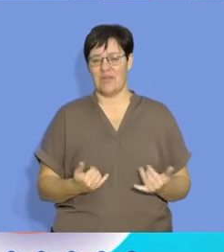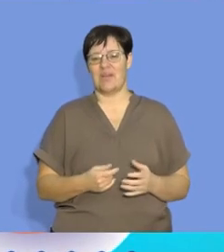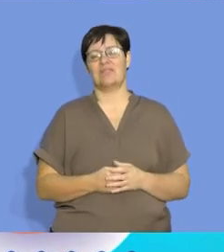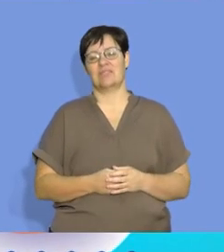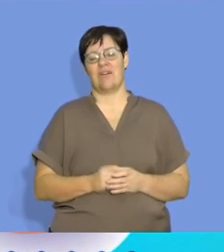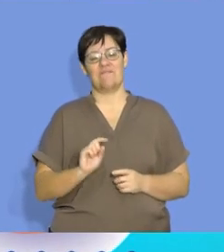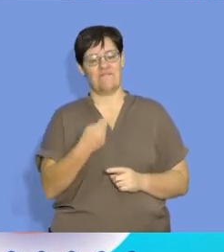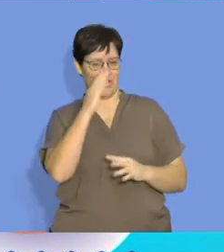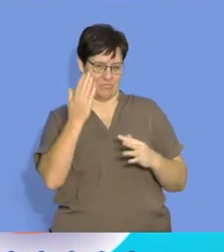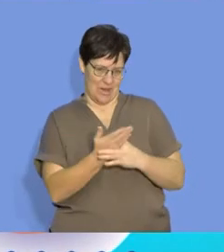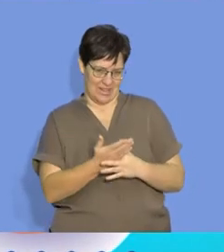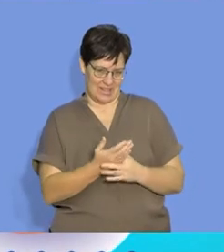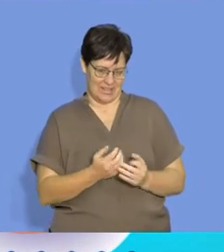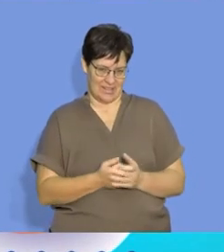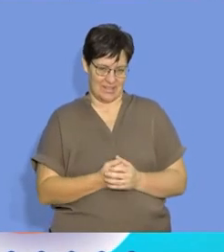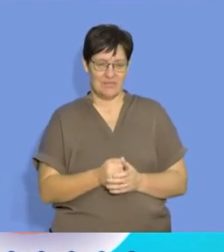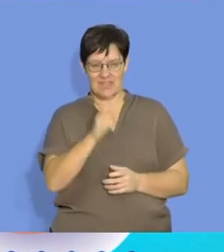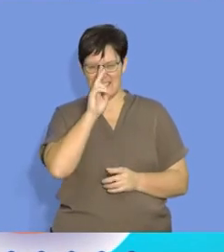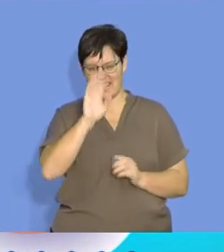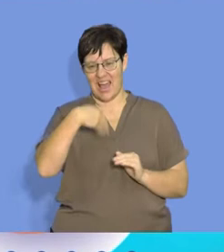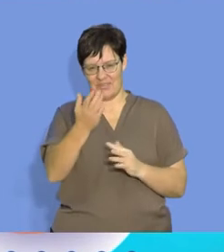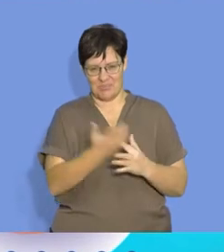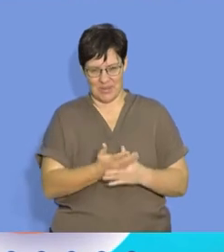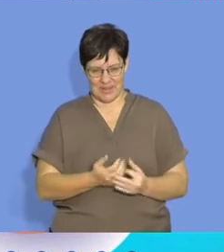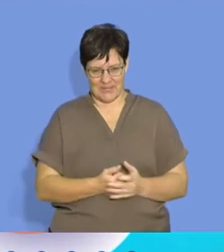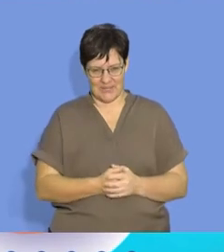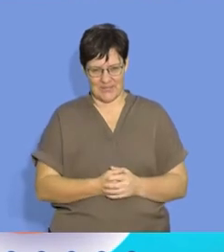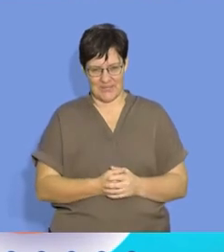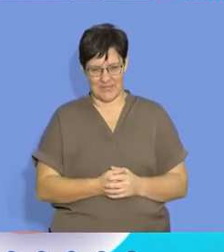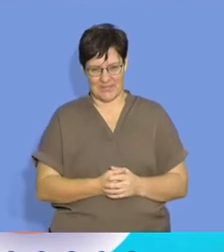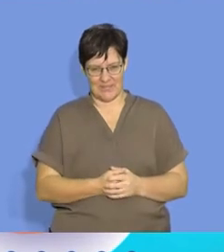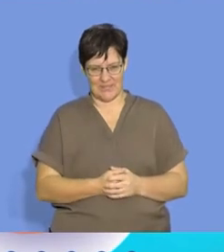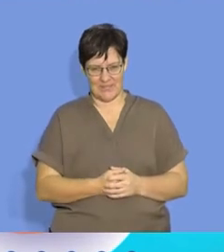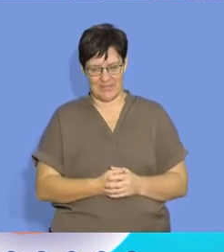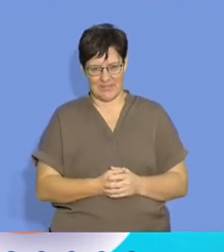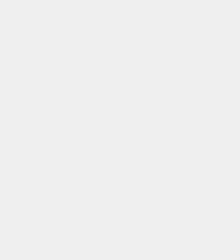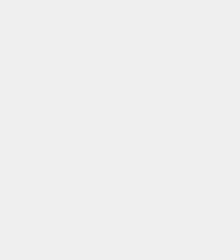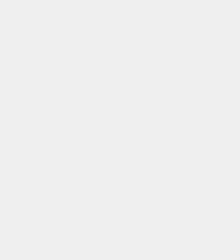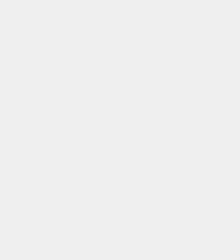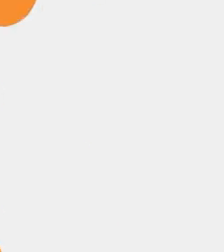and this brings us to our first break see you just